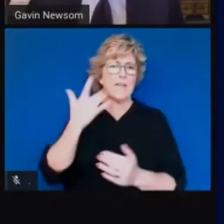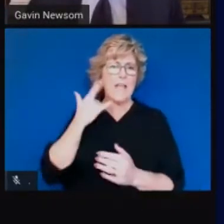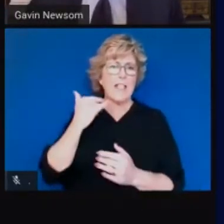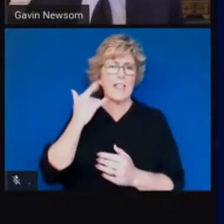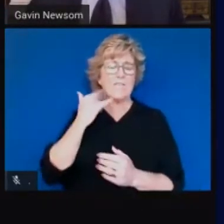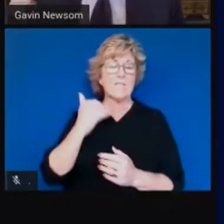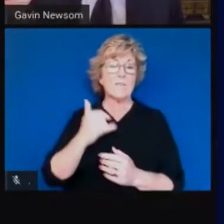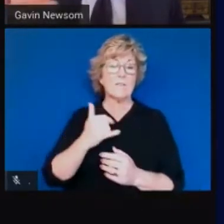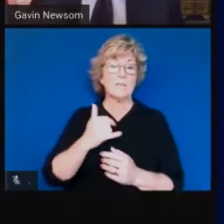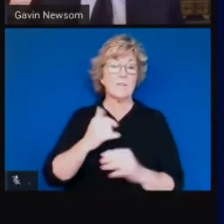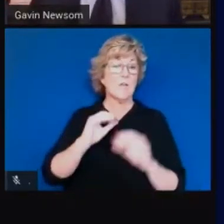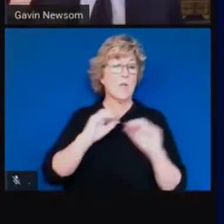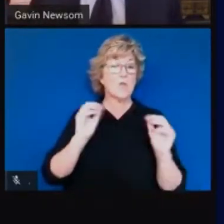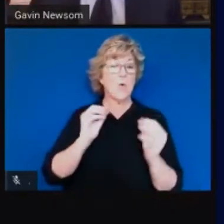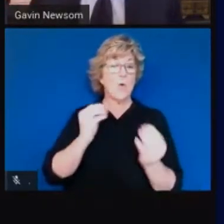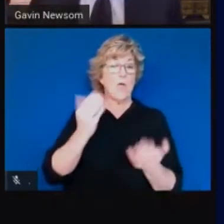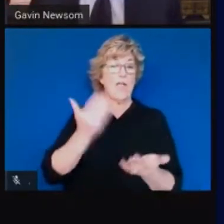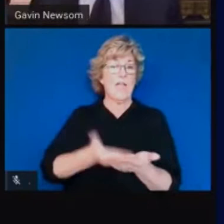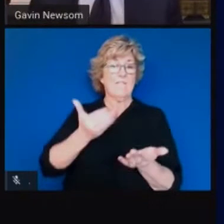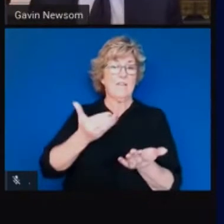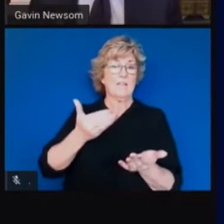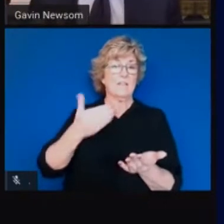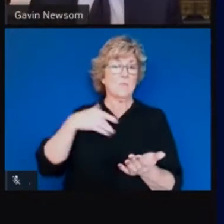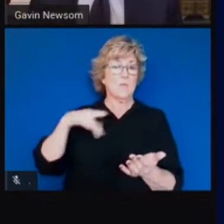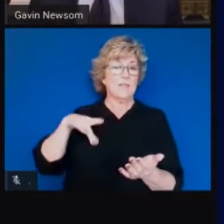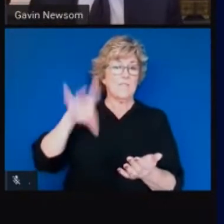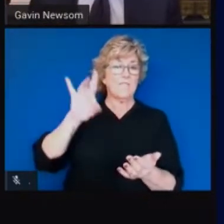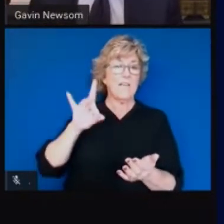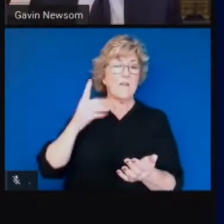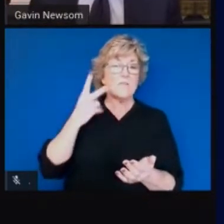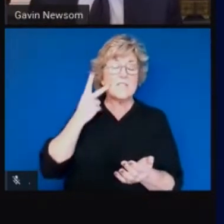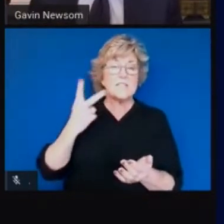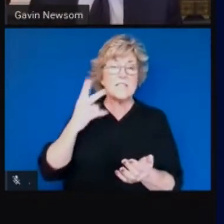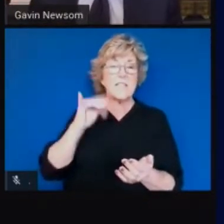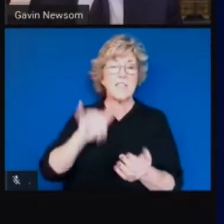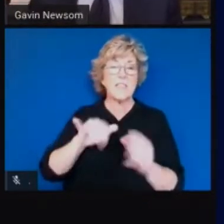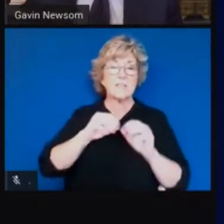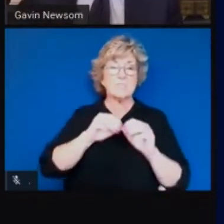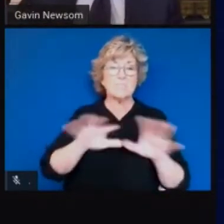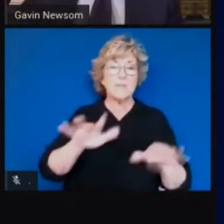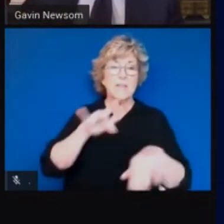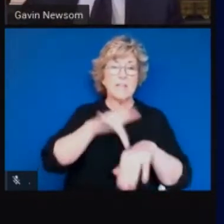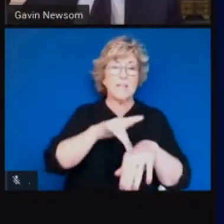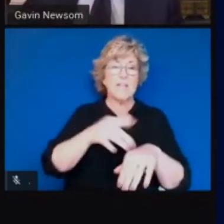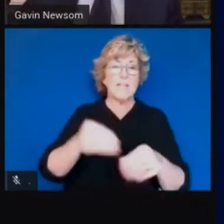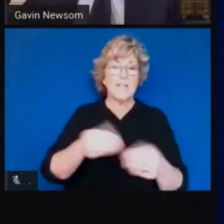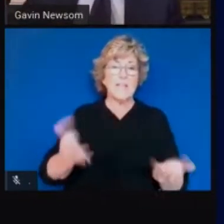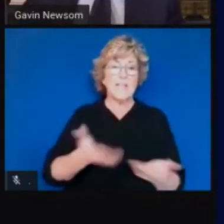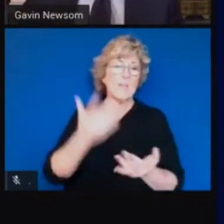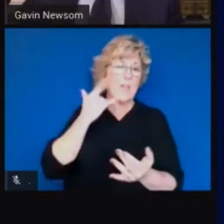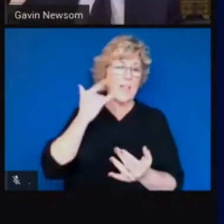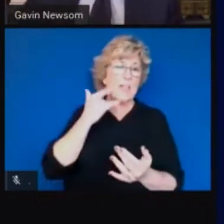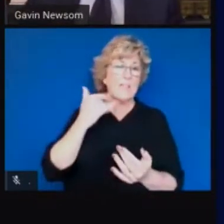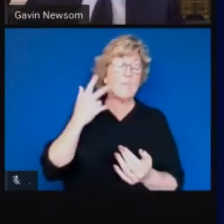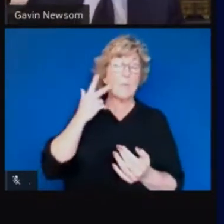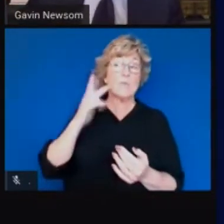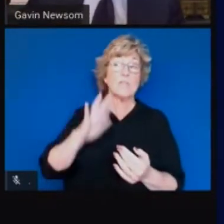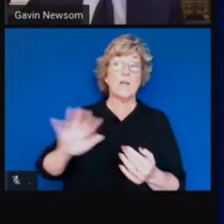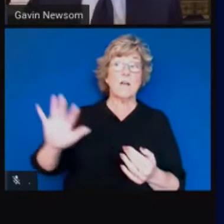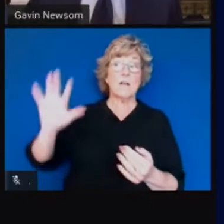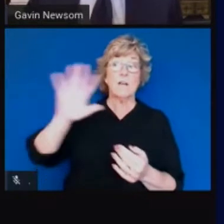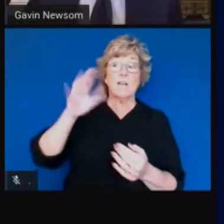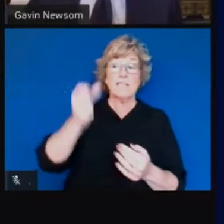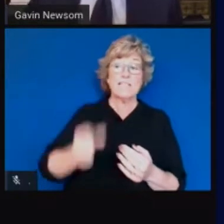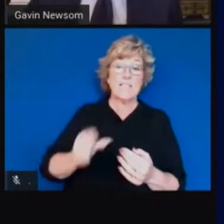So no evidence of this strain yet into the state of California. We've seen reports in other parts of the globe, South